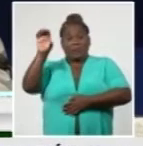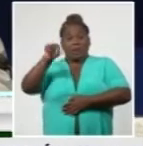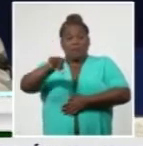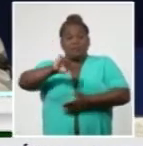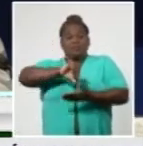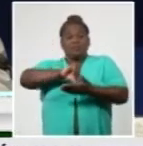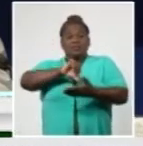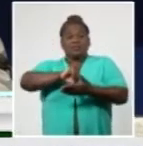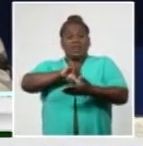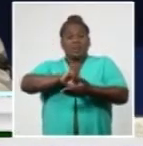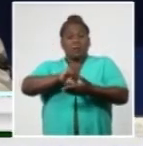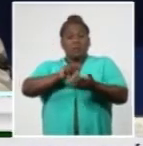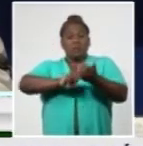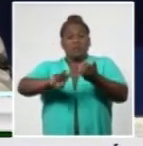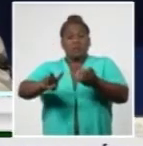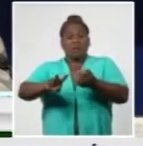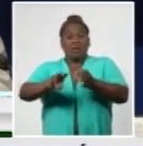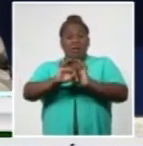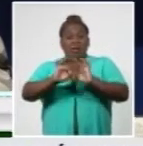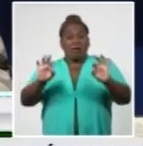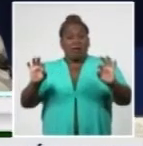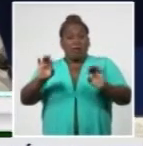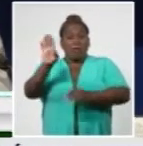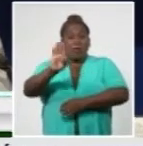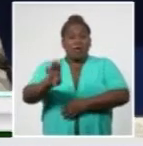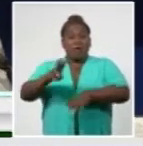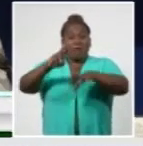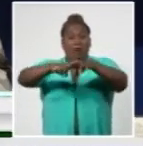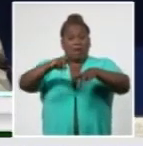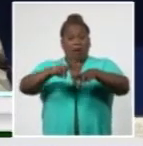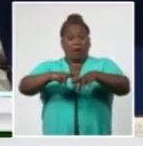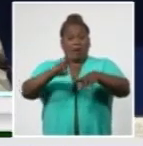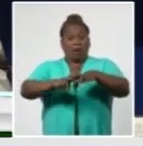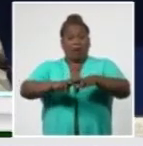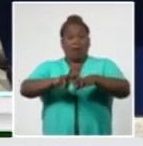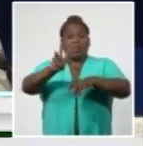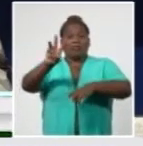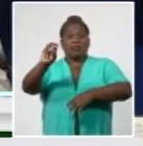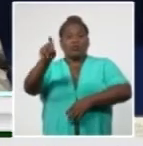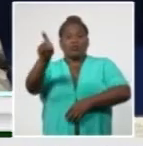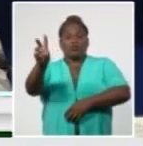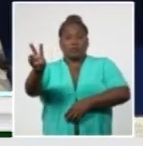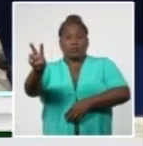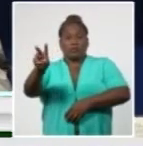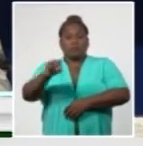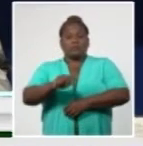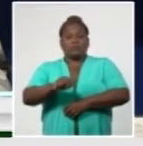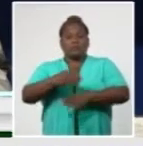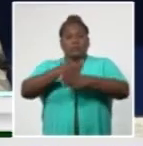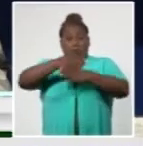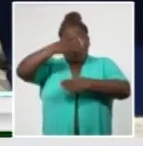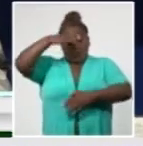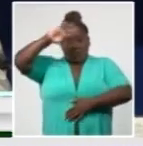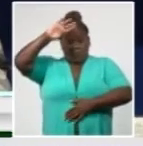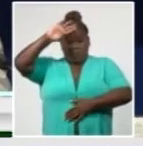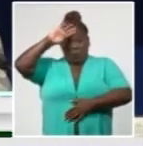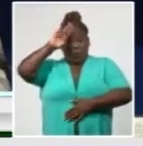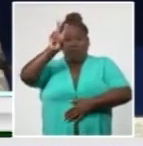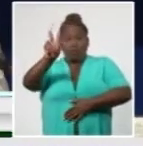938. At the Brother Almeidas Hospital Laboratory, 321. In Havana's Provincial